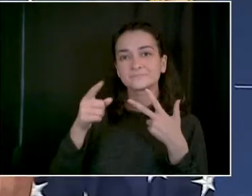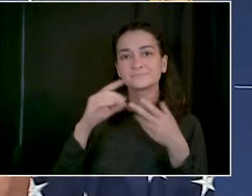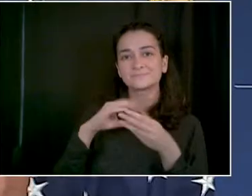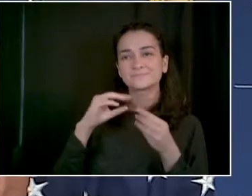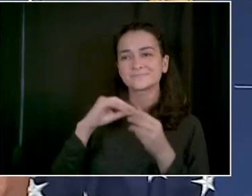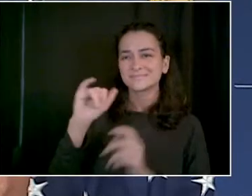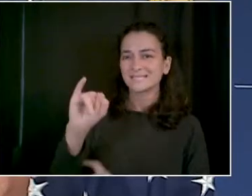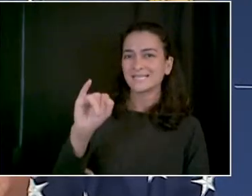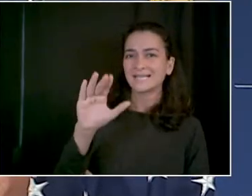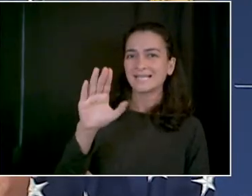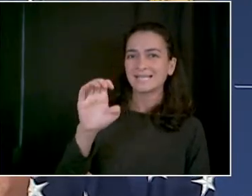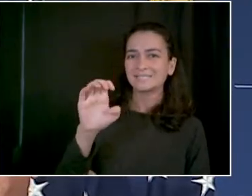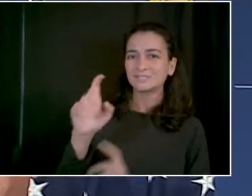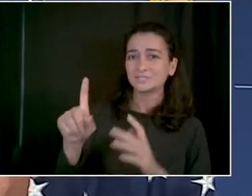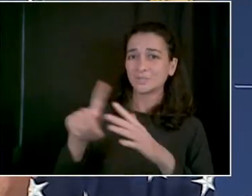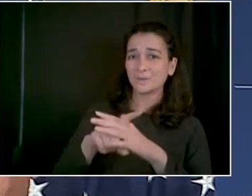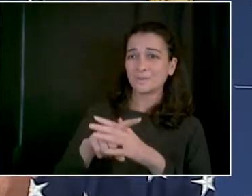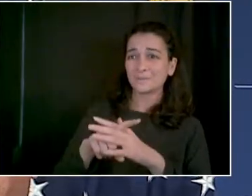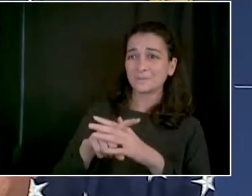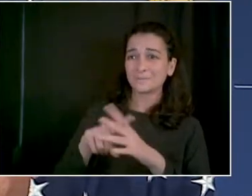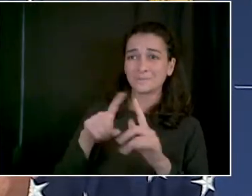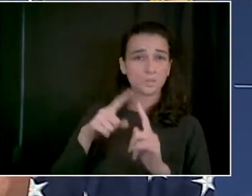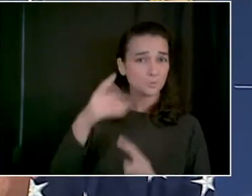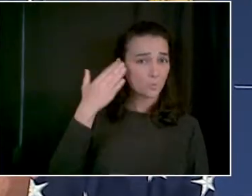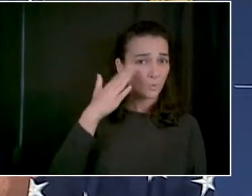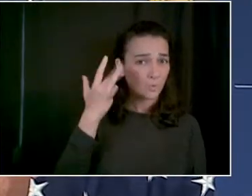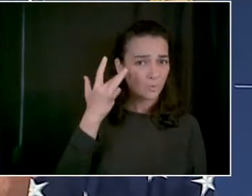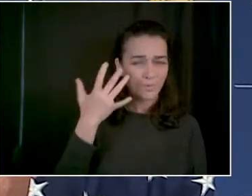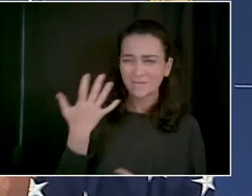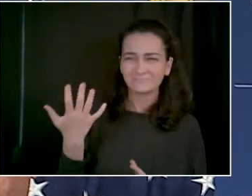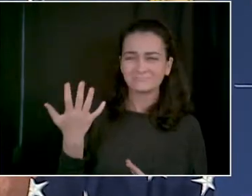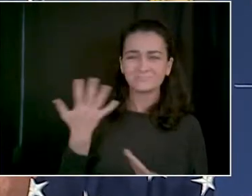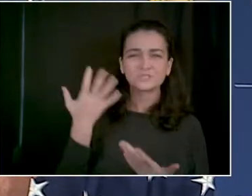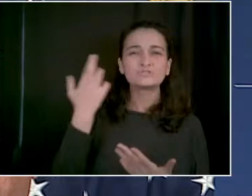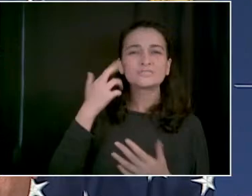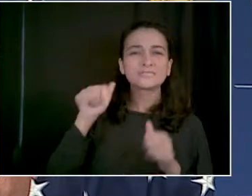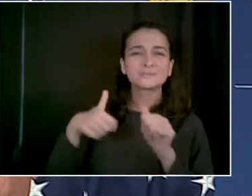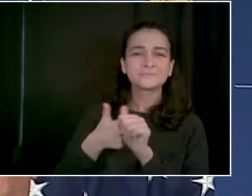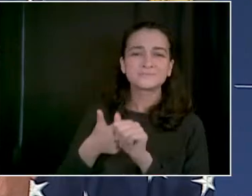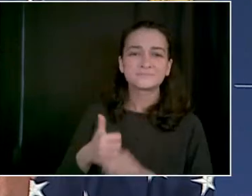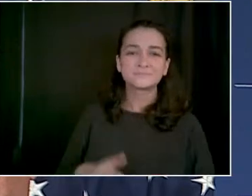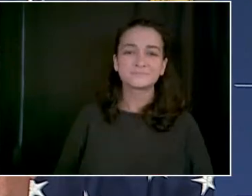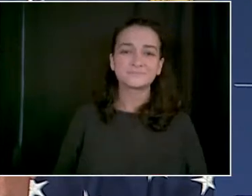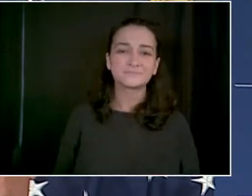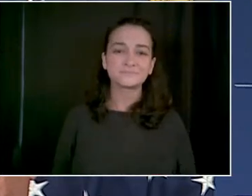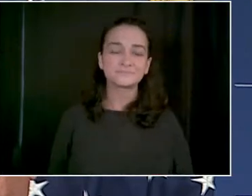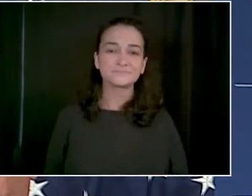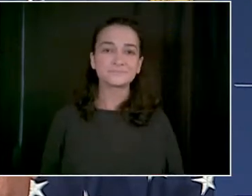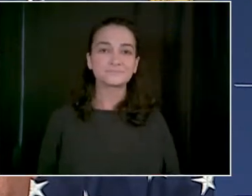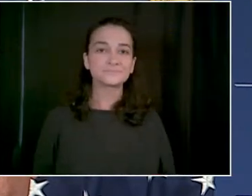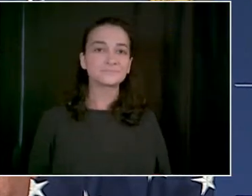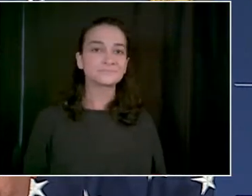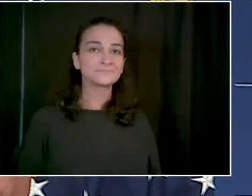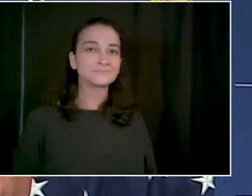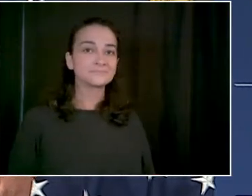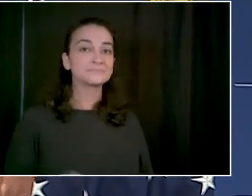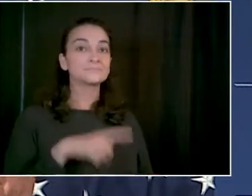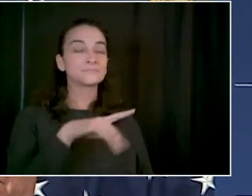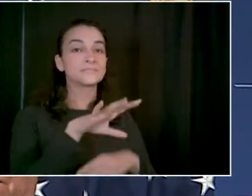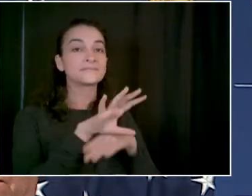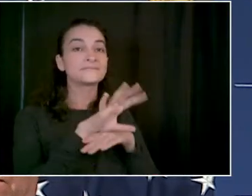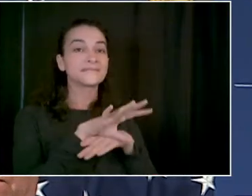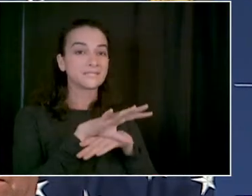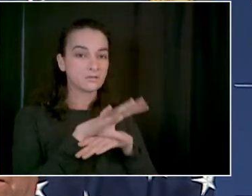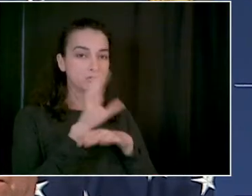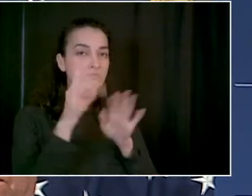them one at a time. I believe DCPI will be releasing more video later in the day